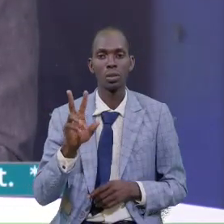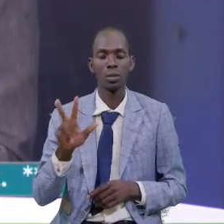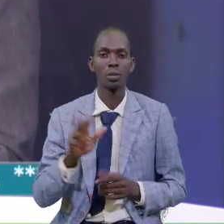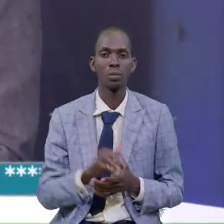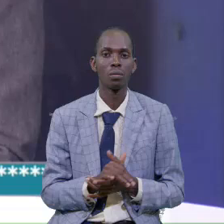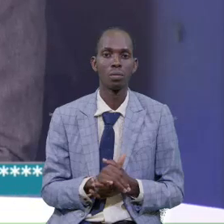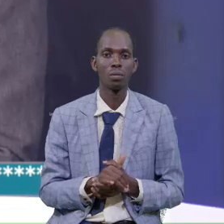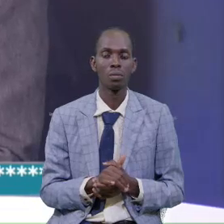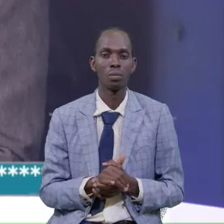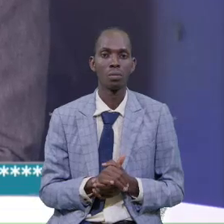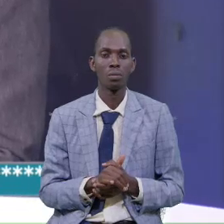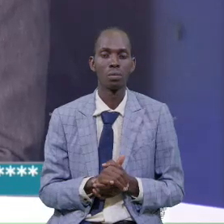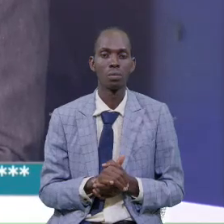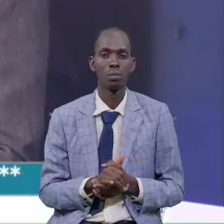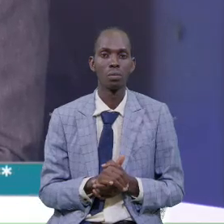Again,